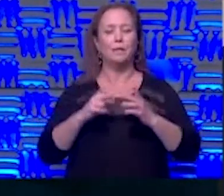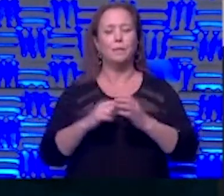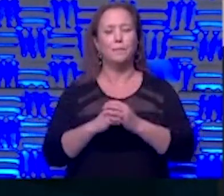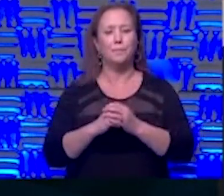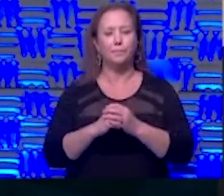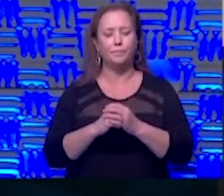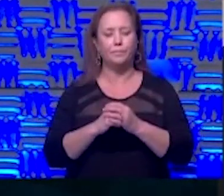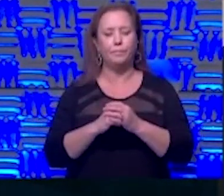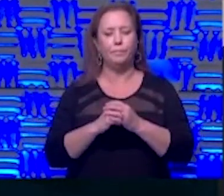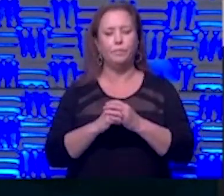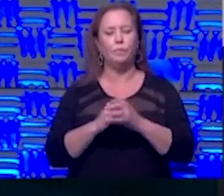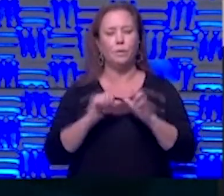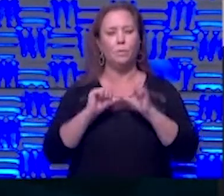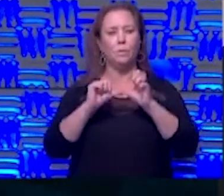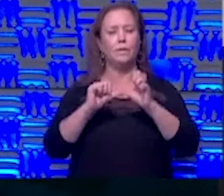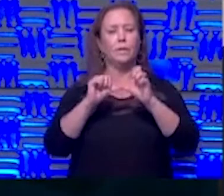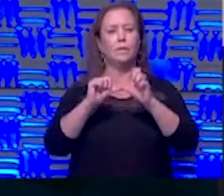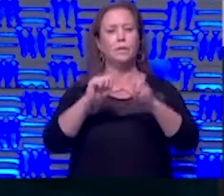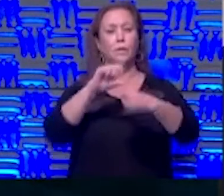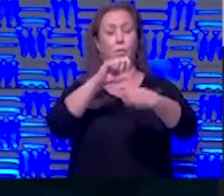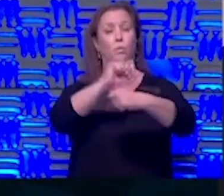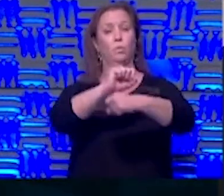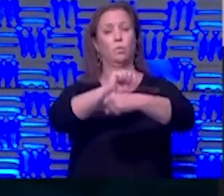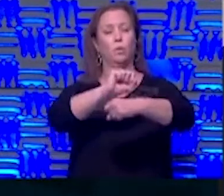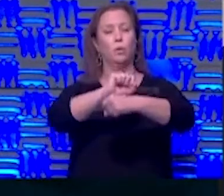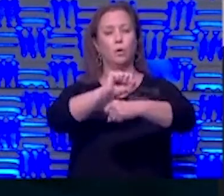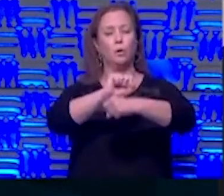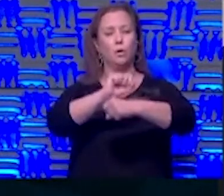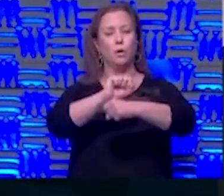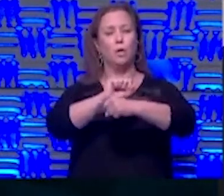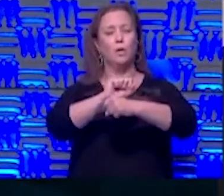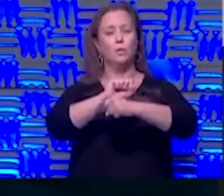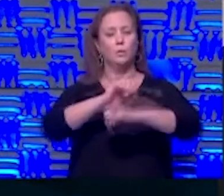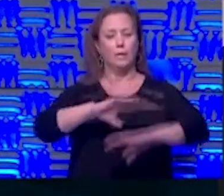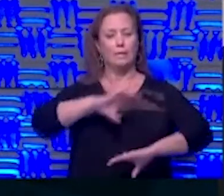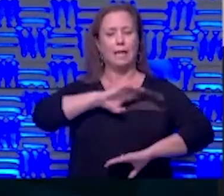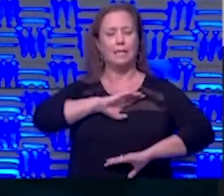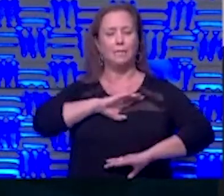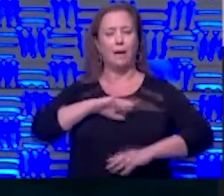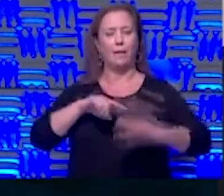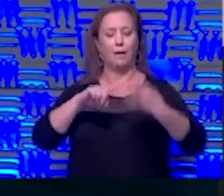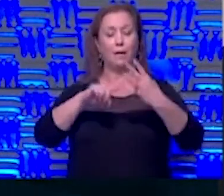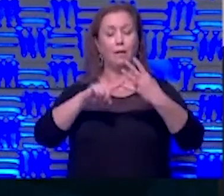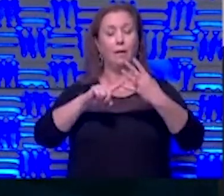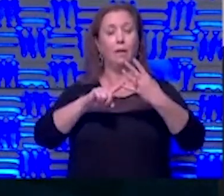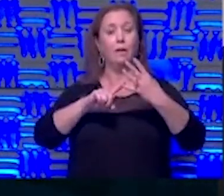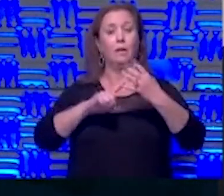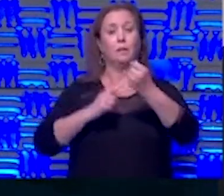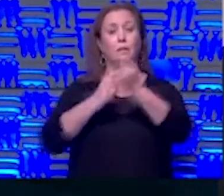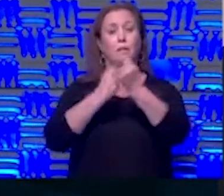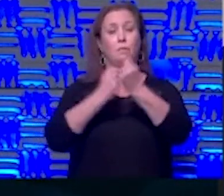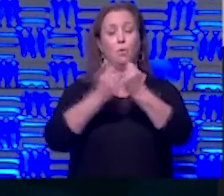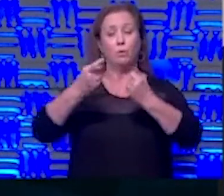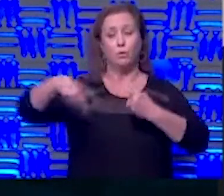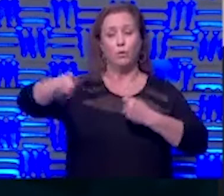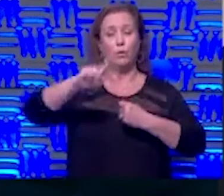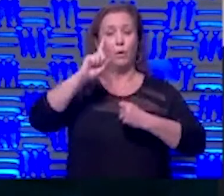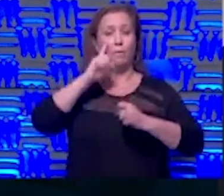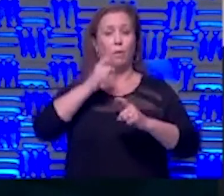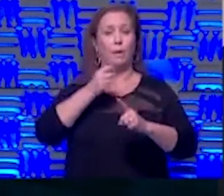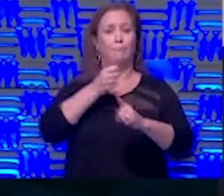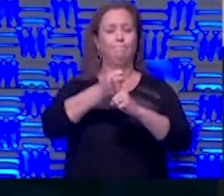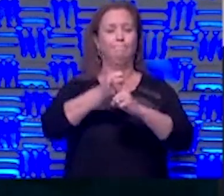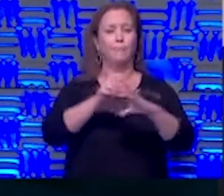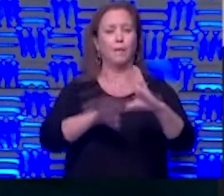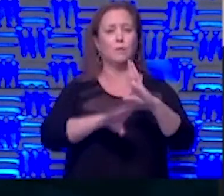we will continue to work to make sure that we can effectively fulfill our fourth mission to support y'all should we hit another surge, and